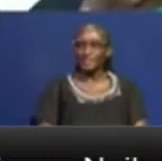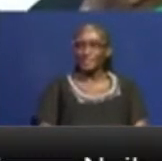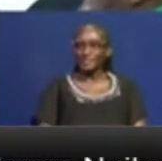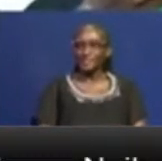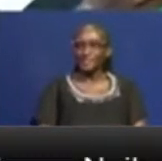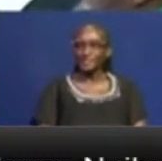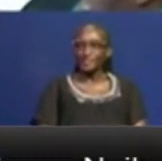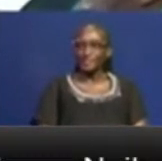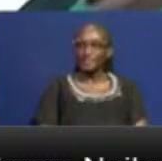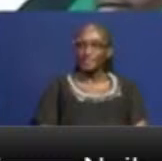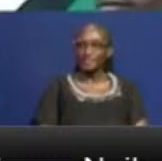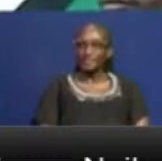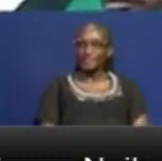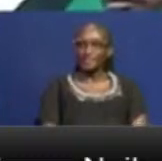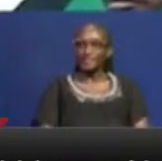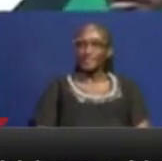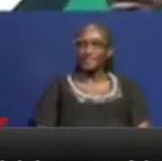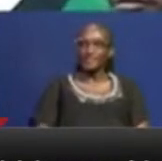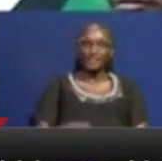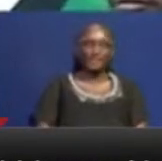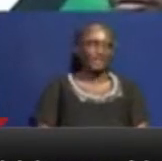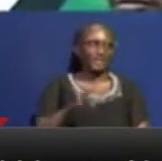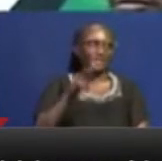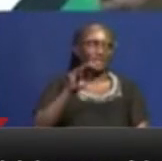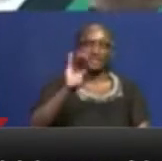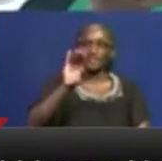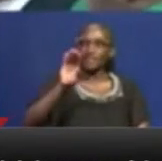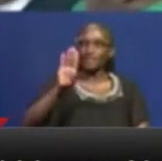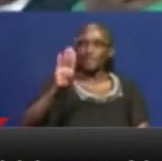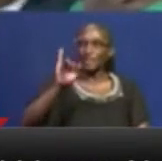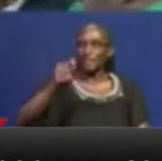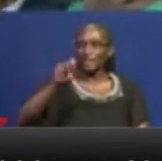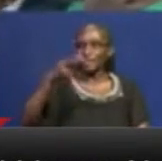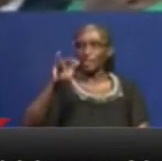Masinga, Joshua Mbidi Mutua Malio.